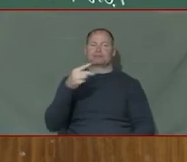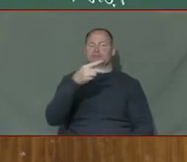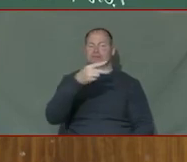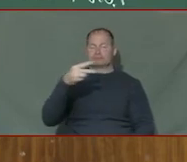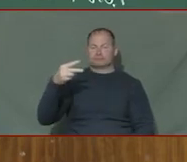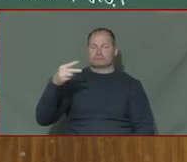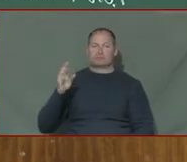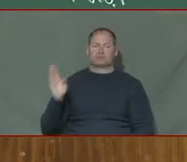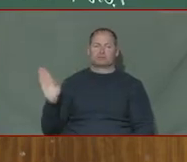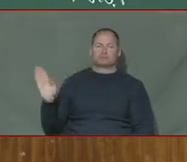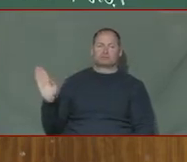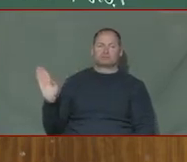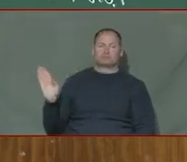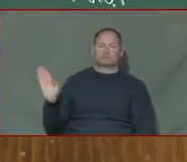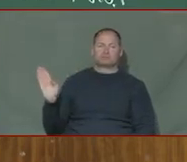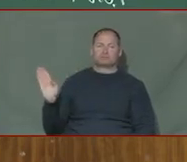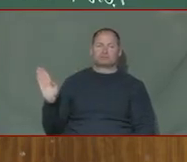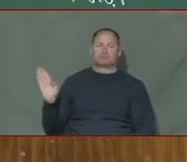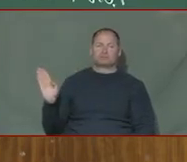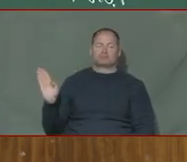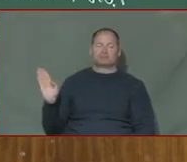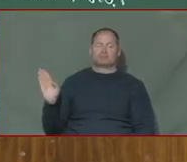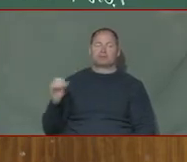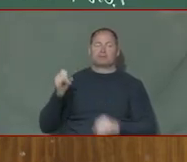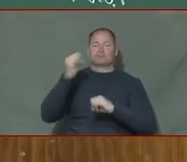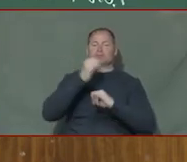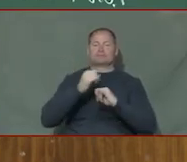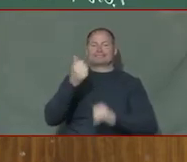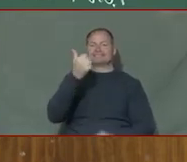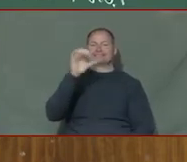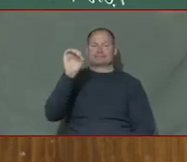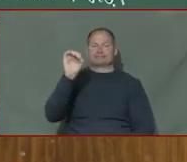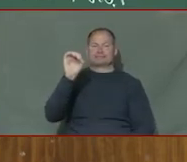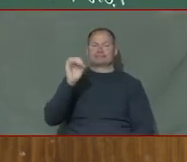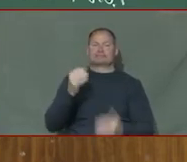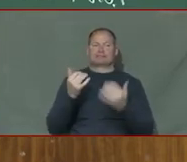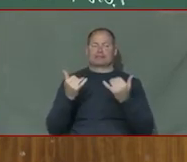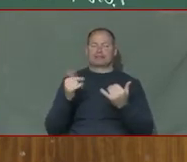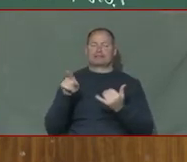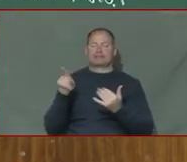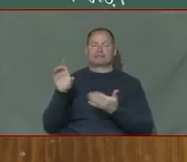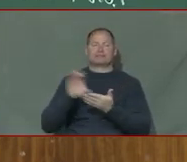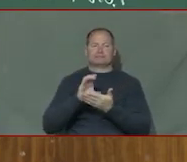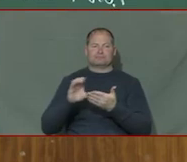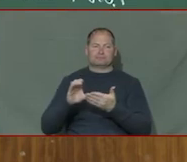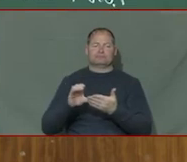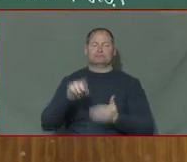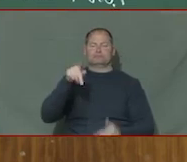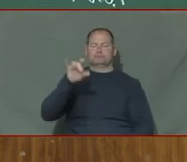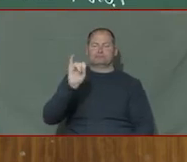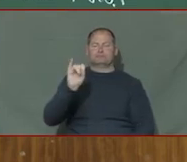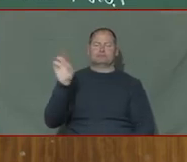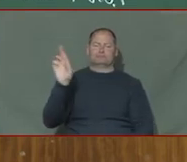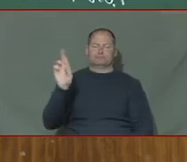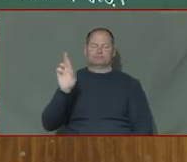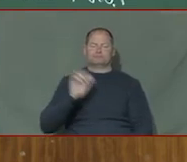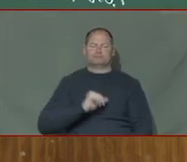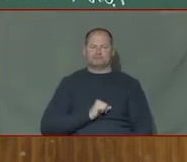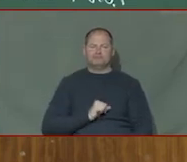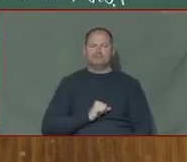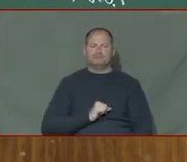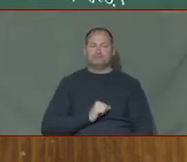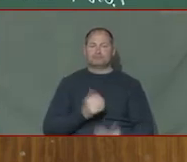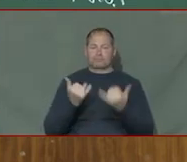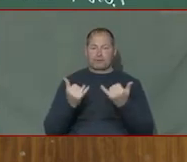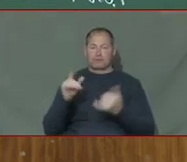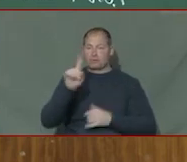twice r. Perimeter is 60. That cancels out to give you pi r. Agree? Now they say,